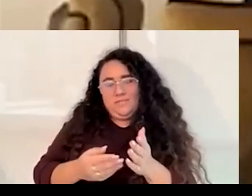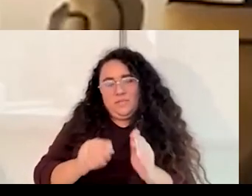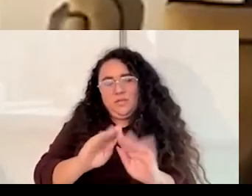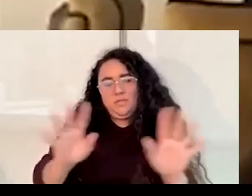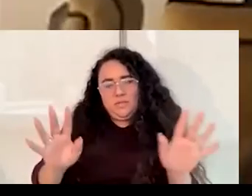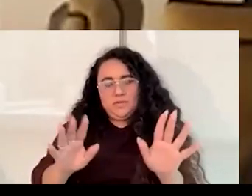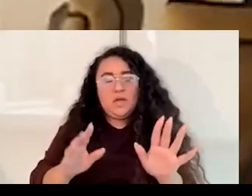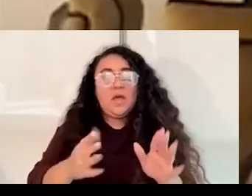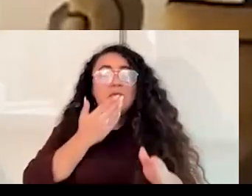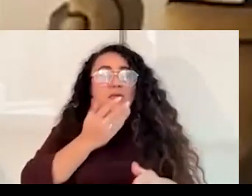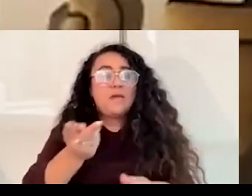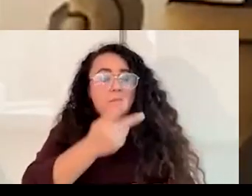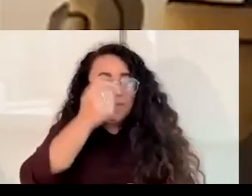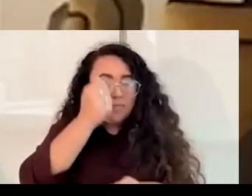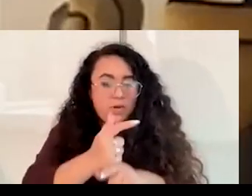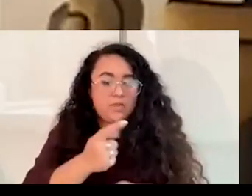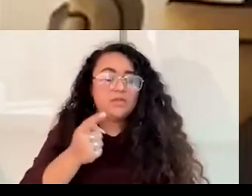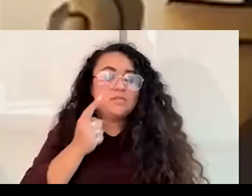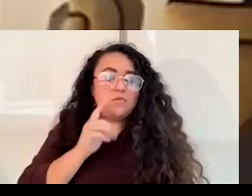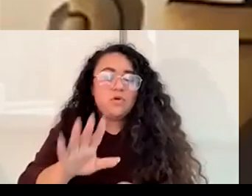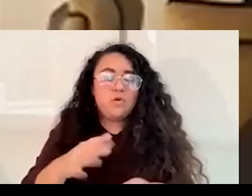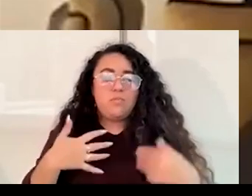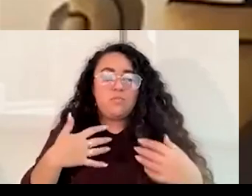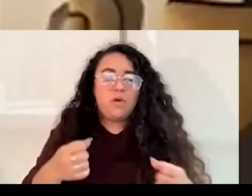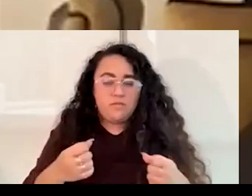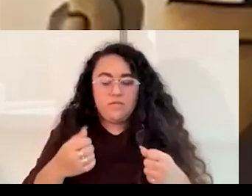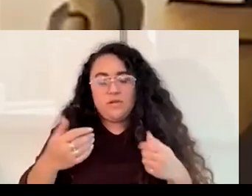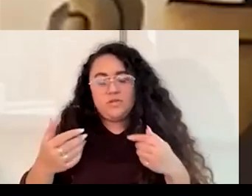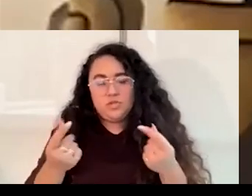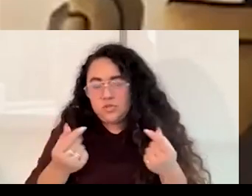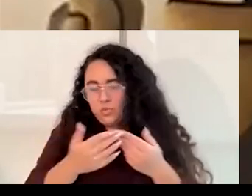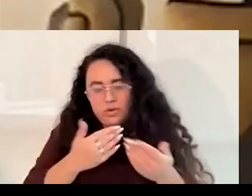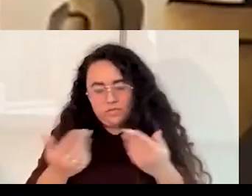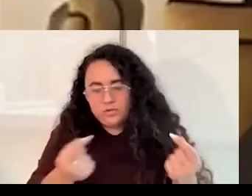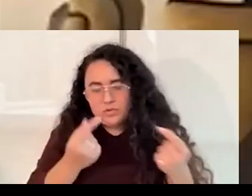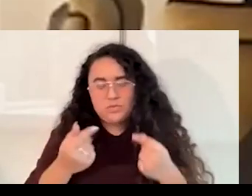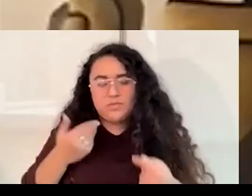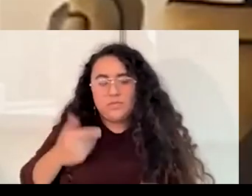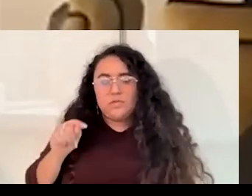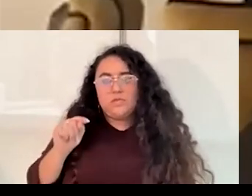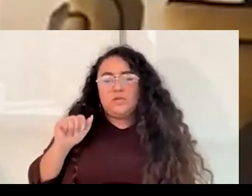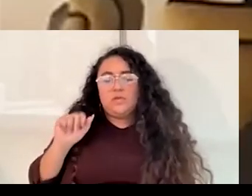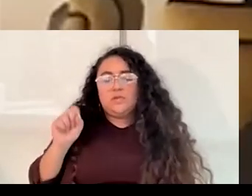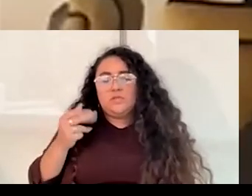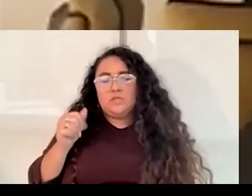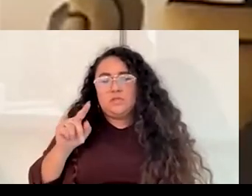takes courage and bravery to do what we do. So I'm Tashanti McCoy. I am just a proud